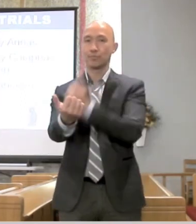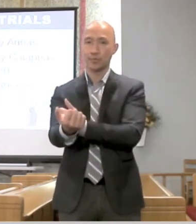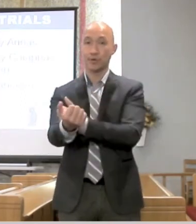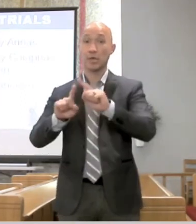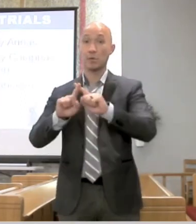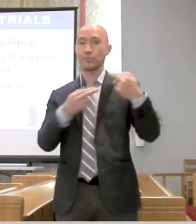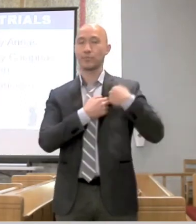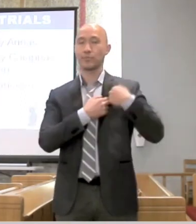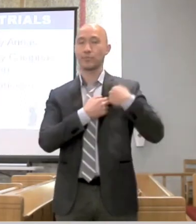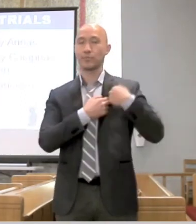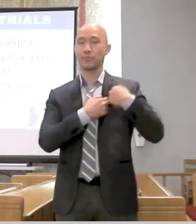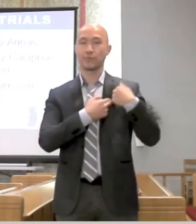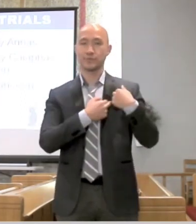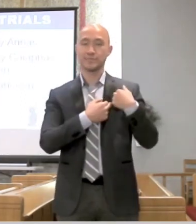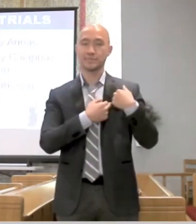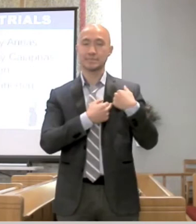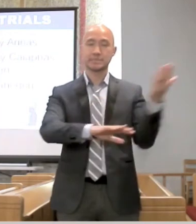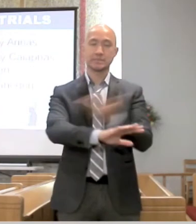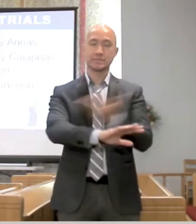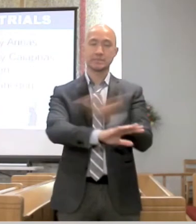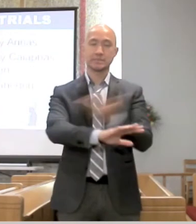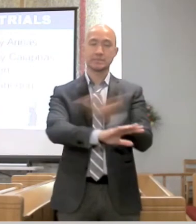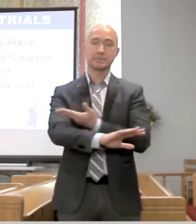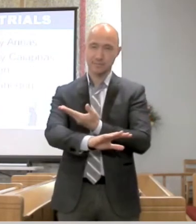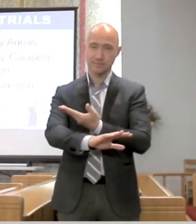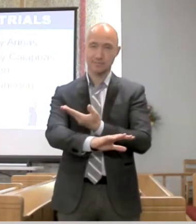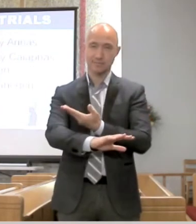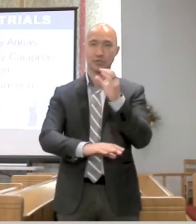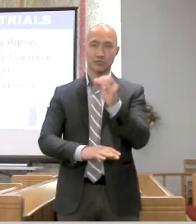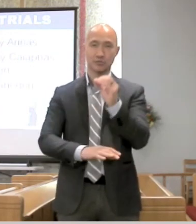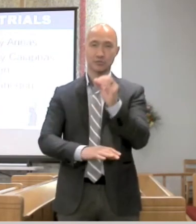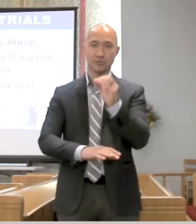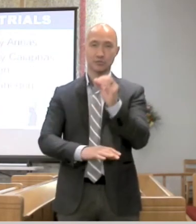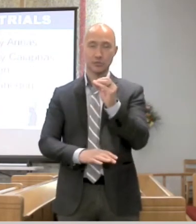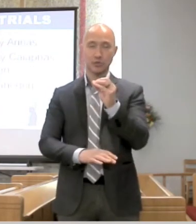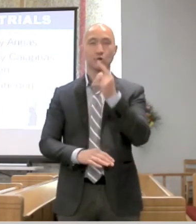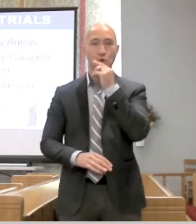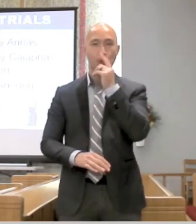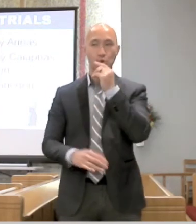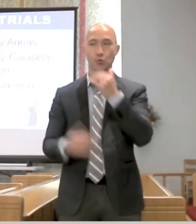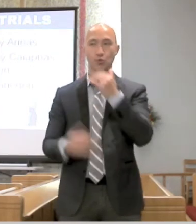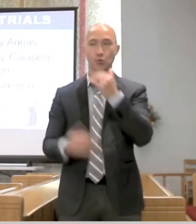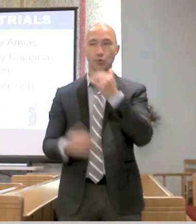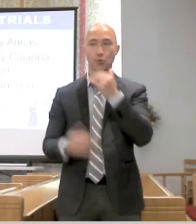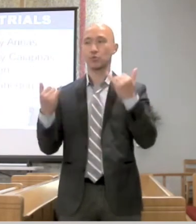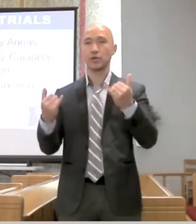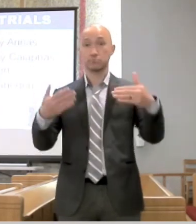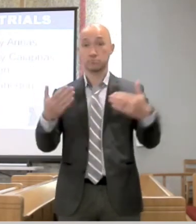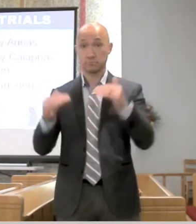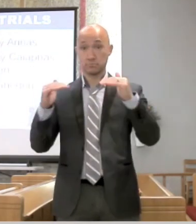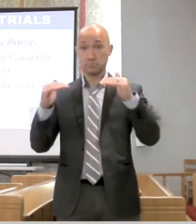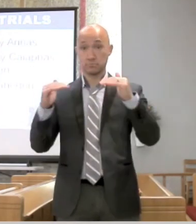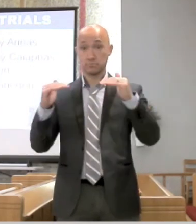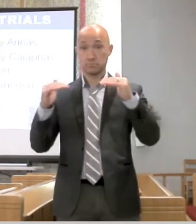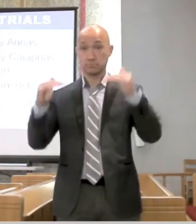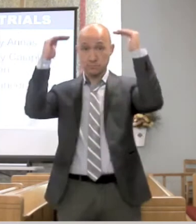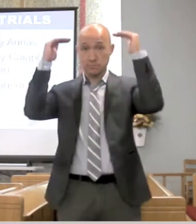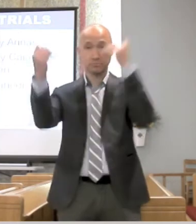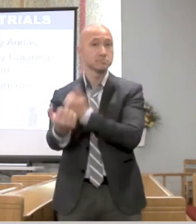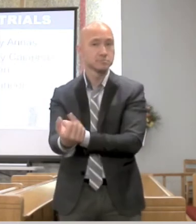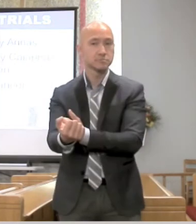him. And so he removed him from office. But that doesn't typically happen in Jewish law. You can't be removed from office.